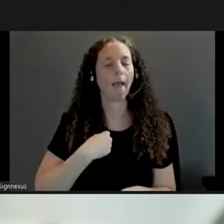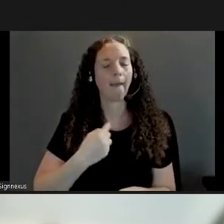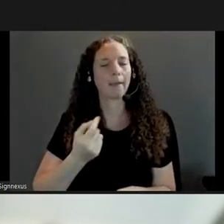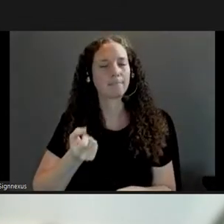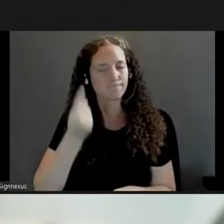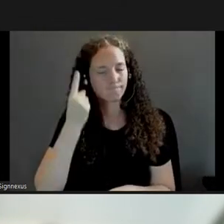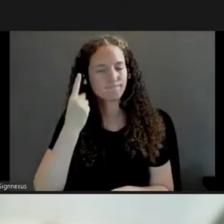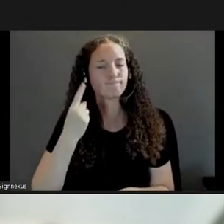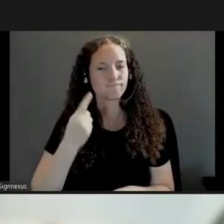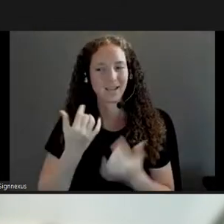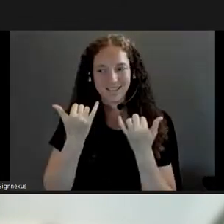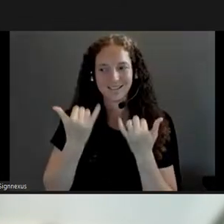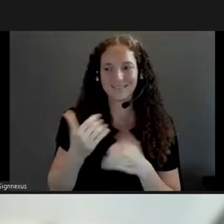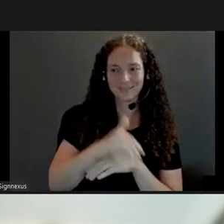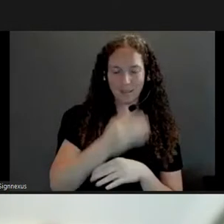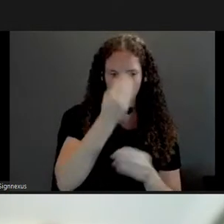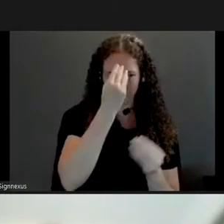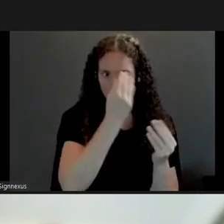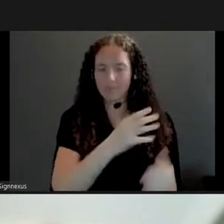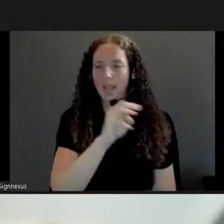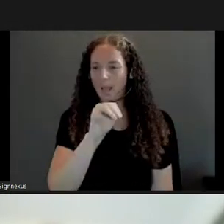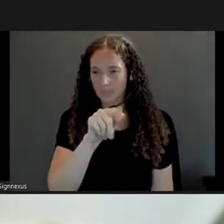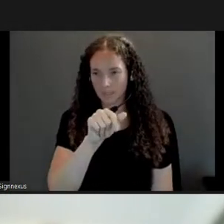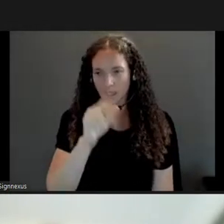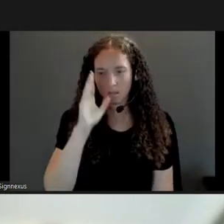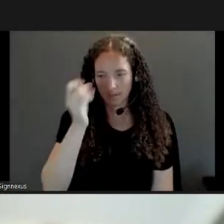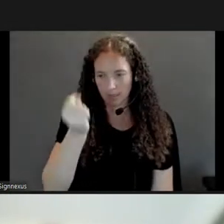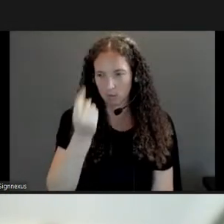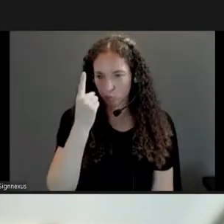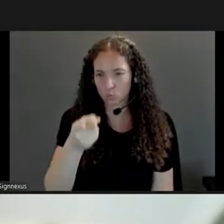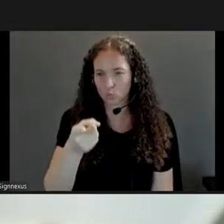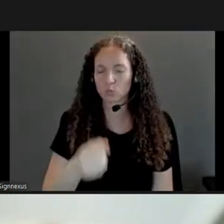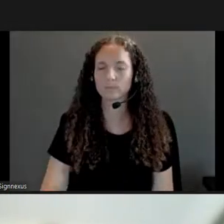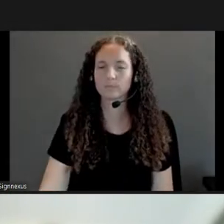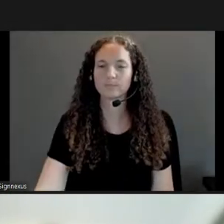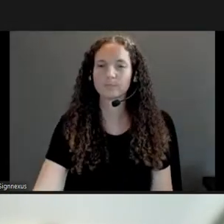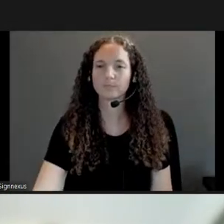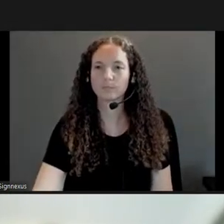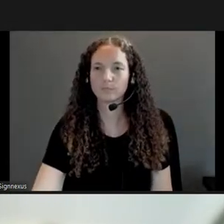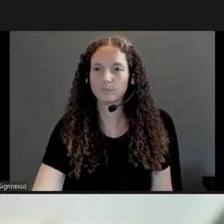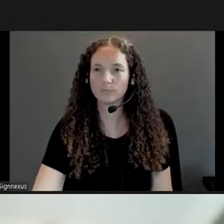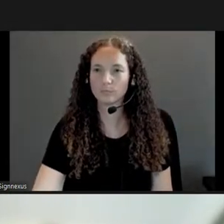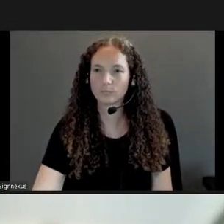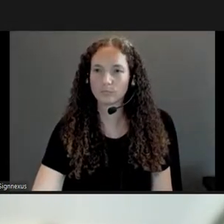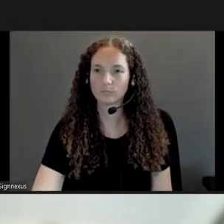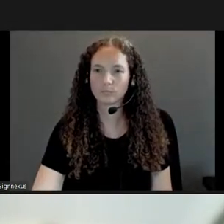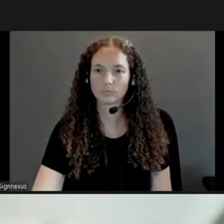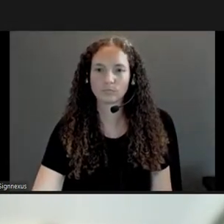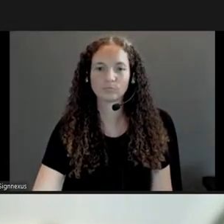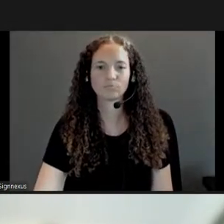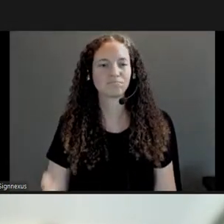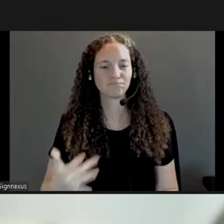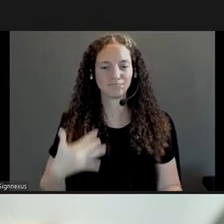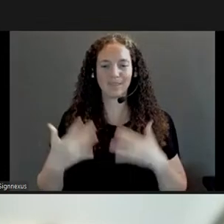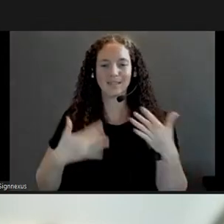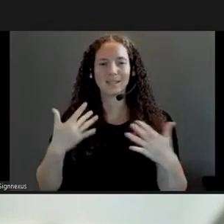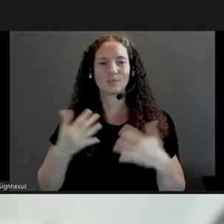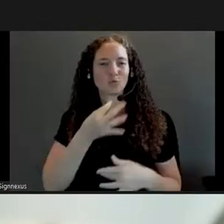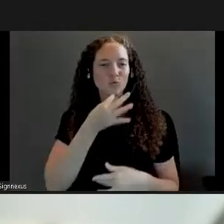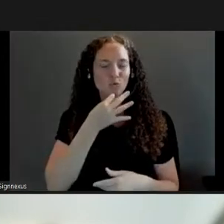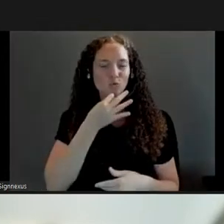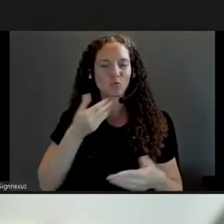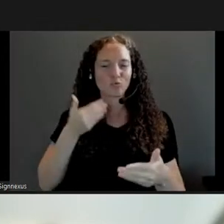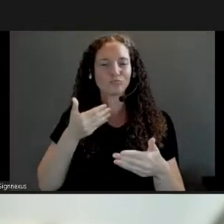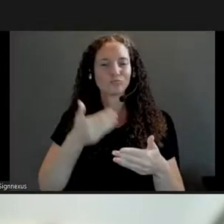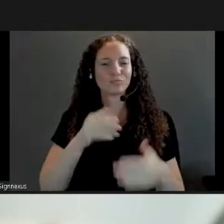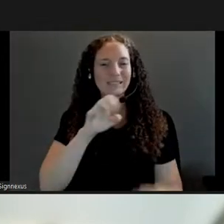MTA hears you. The promise of Eastside access is almost here. It's very exciting, but the